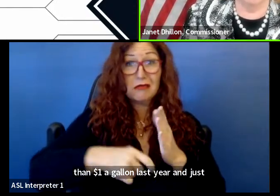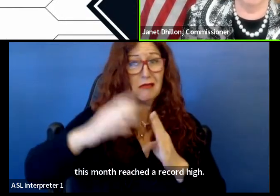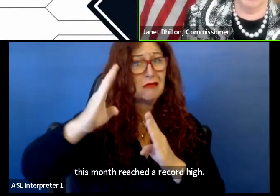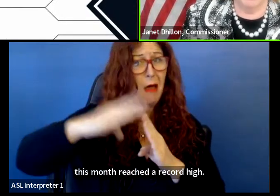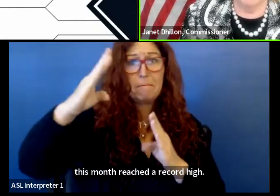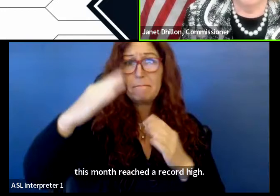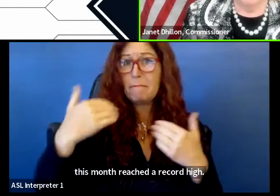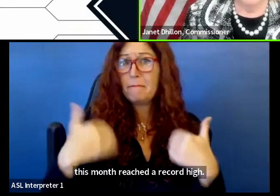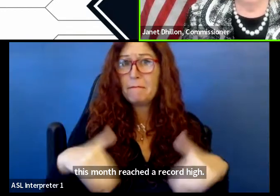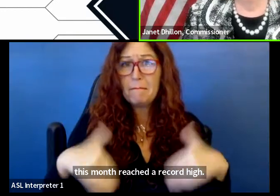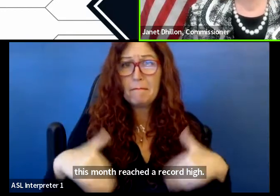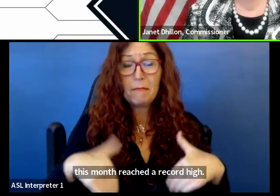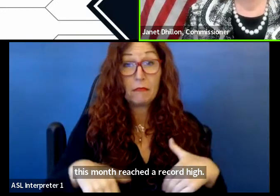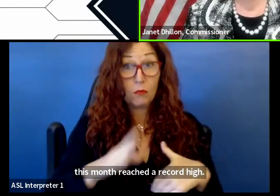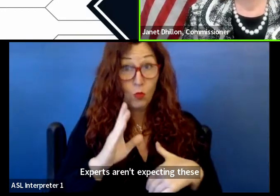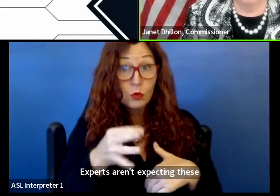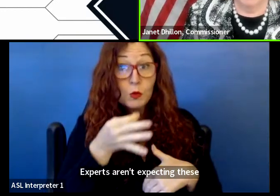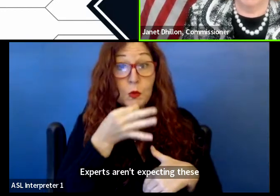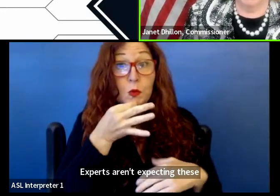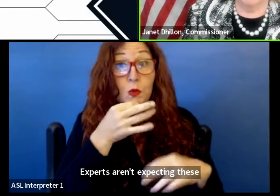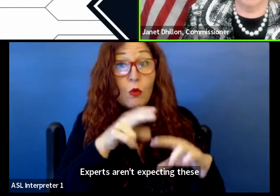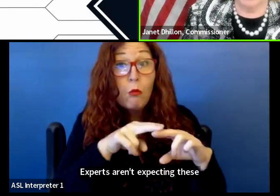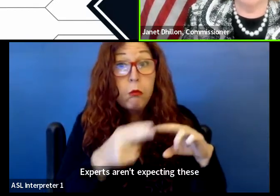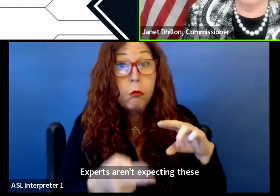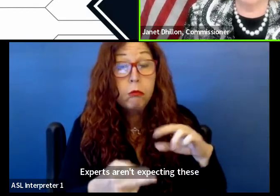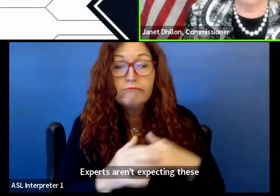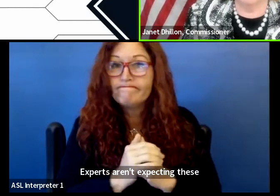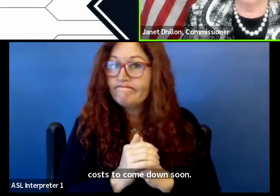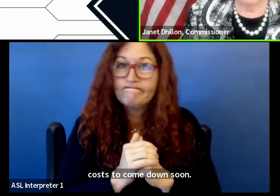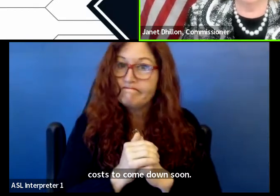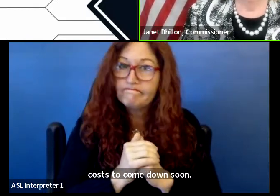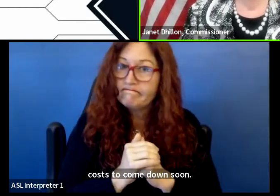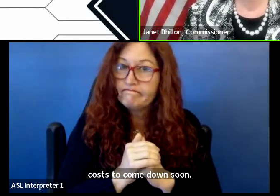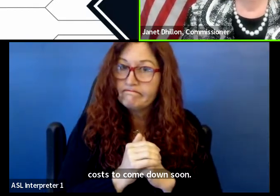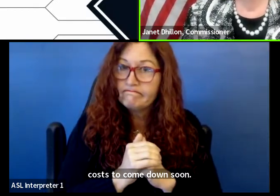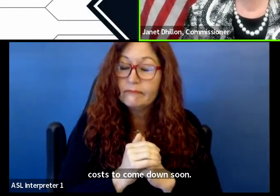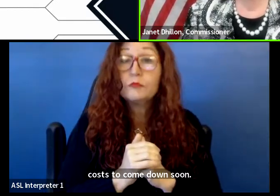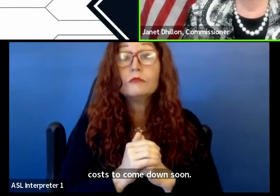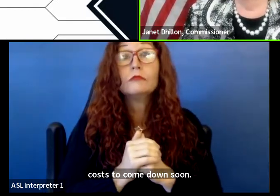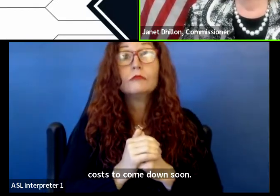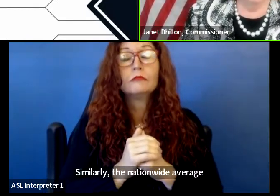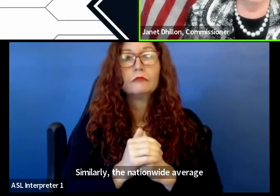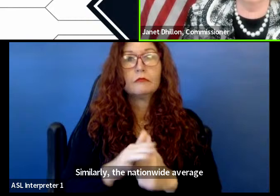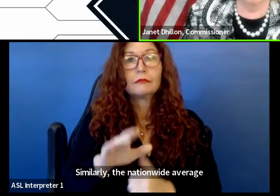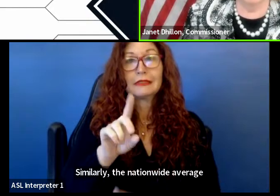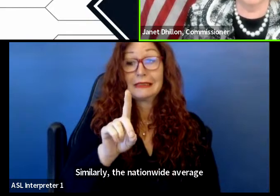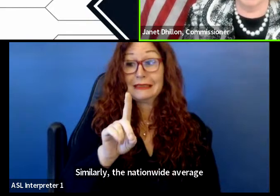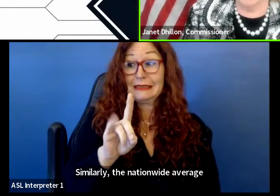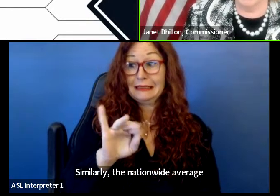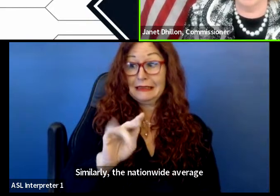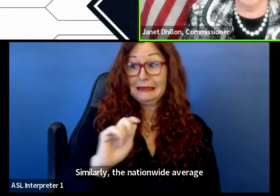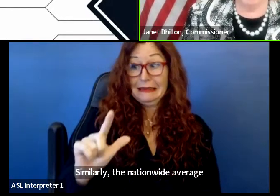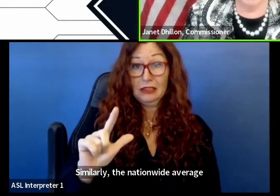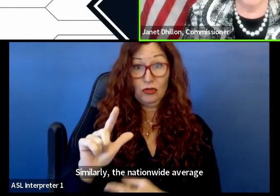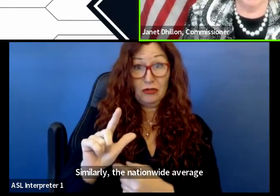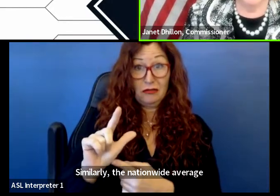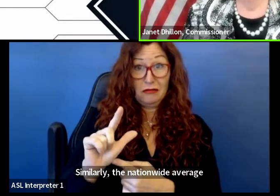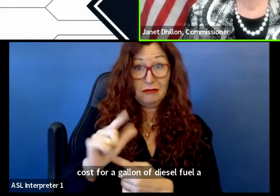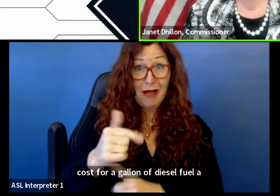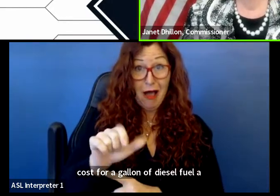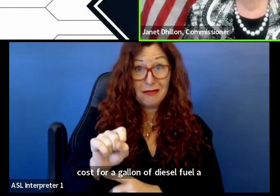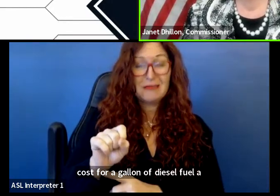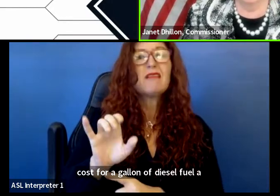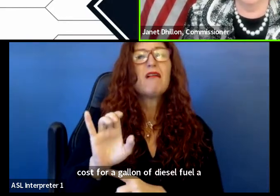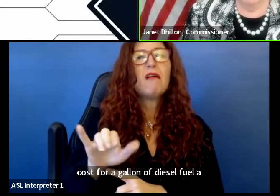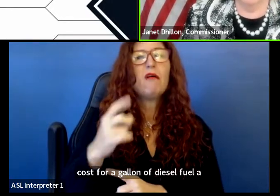soon similarly the nationwide average cost for a gallon of diesel fuel a critical component to this industry